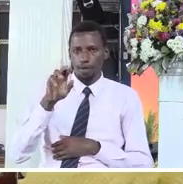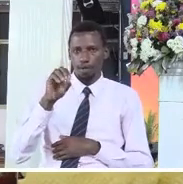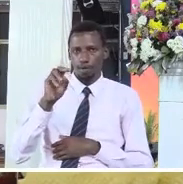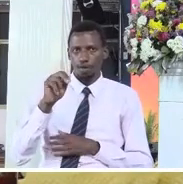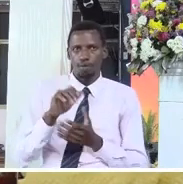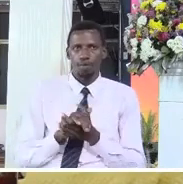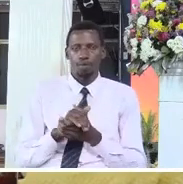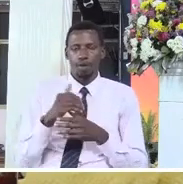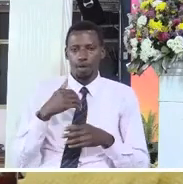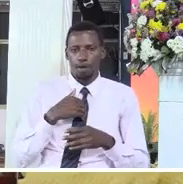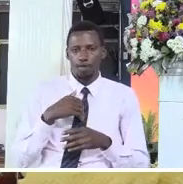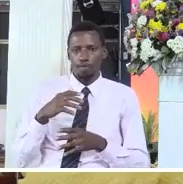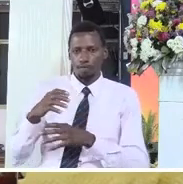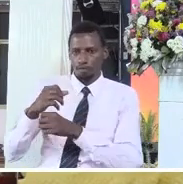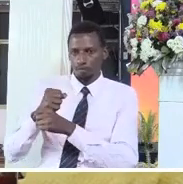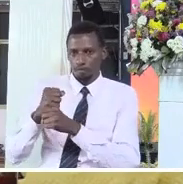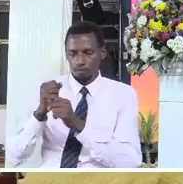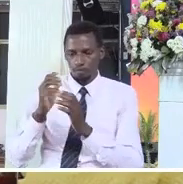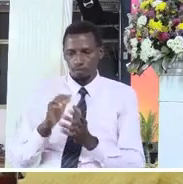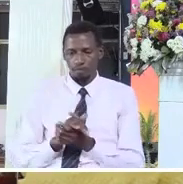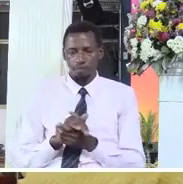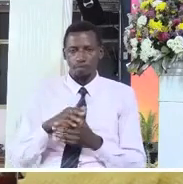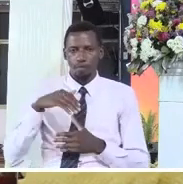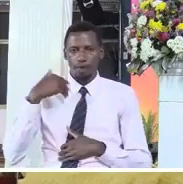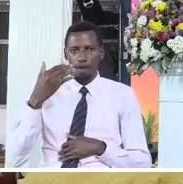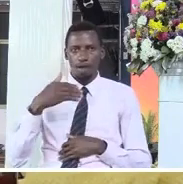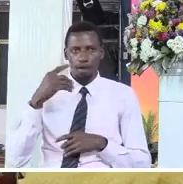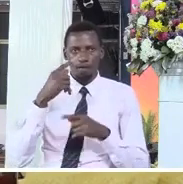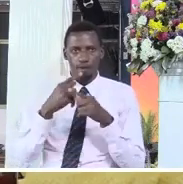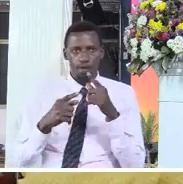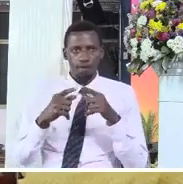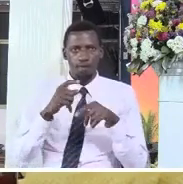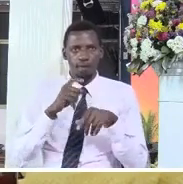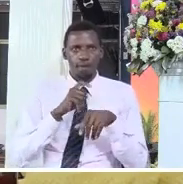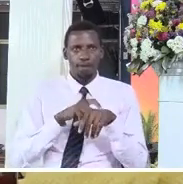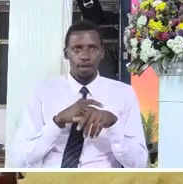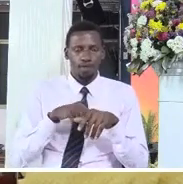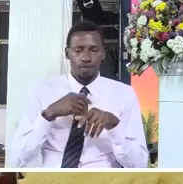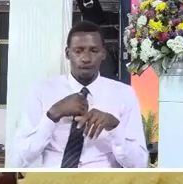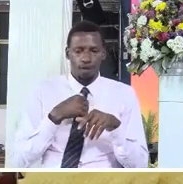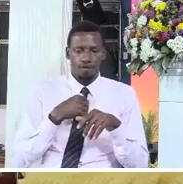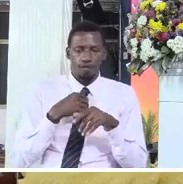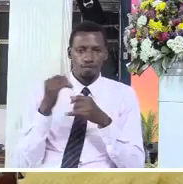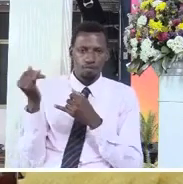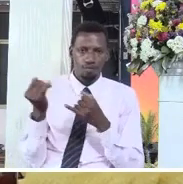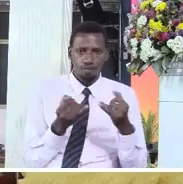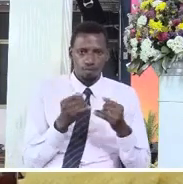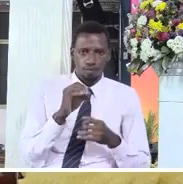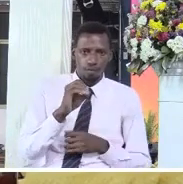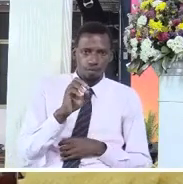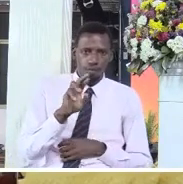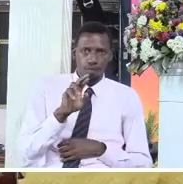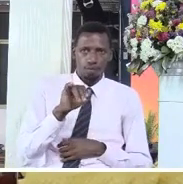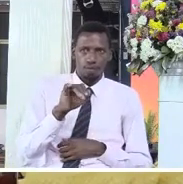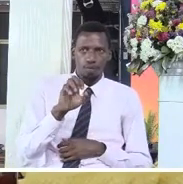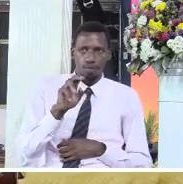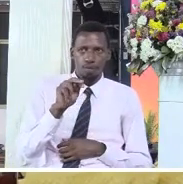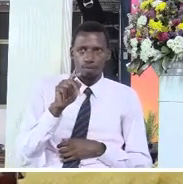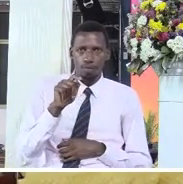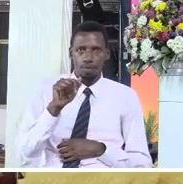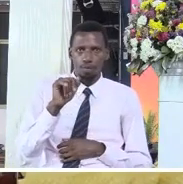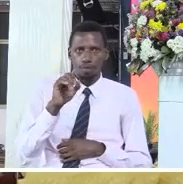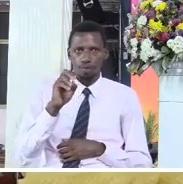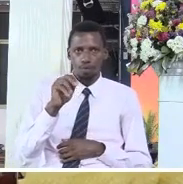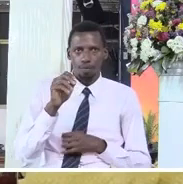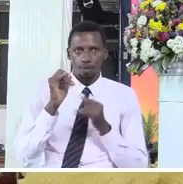are having the orientation, it's some kind of orientation for new leaders. For the UONSDA church, we